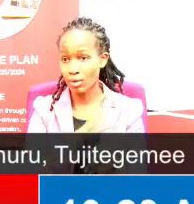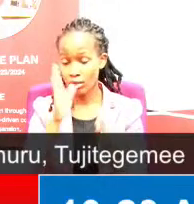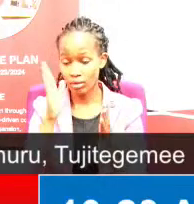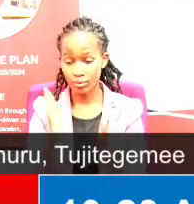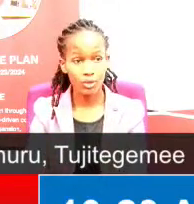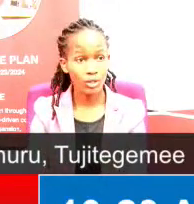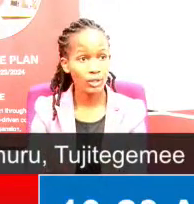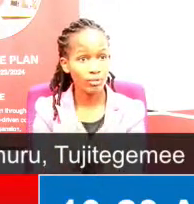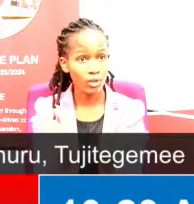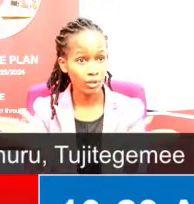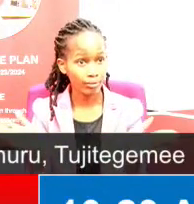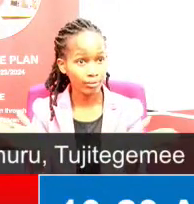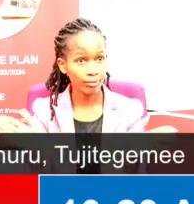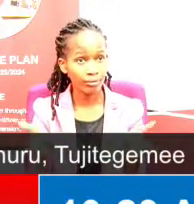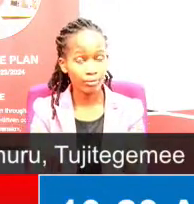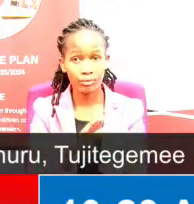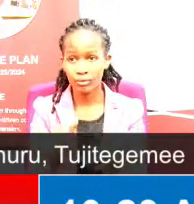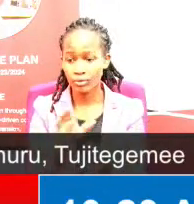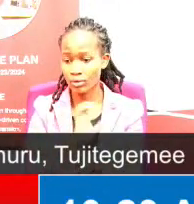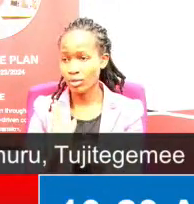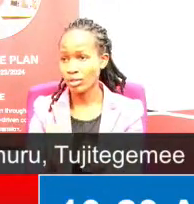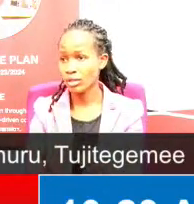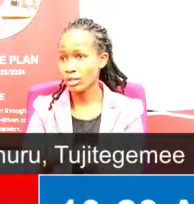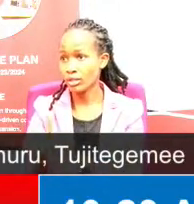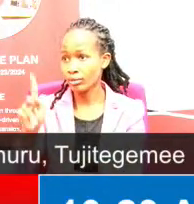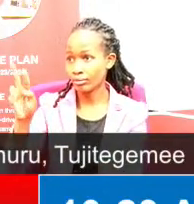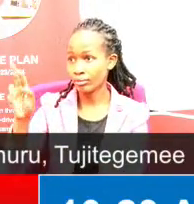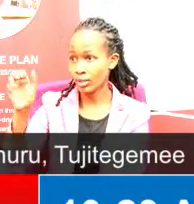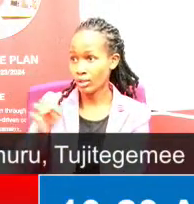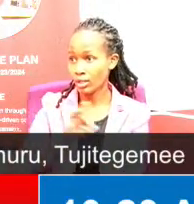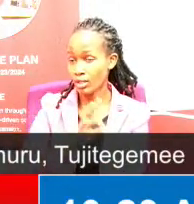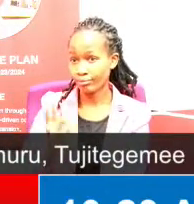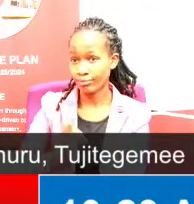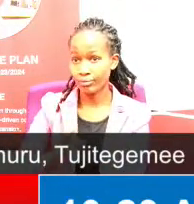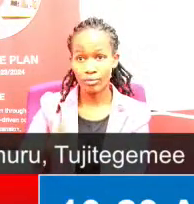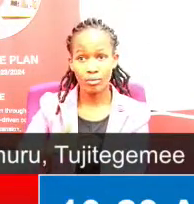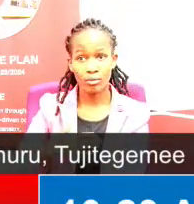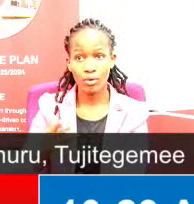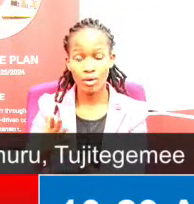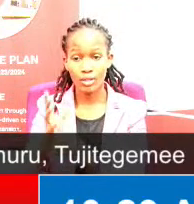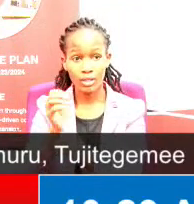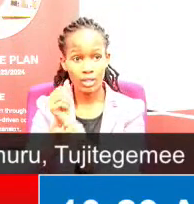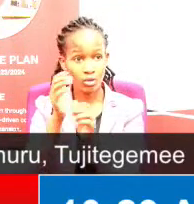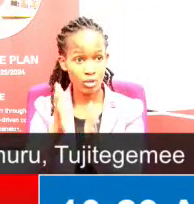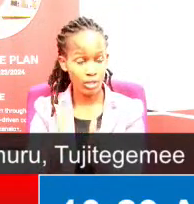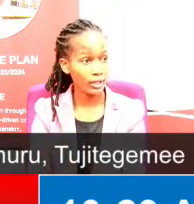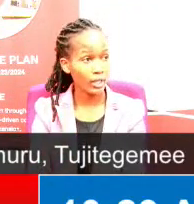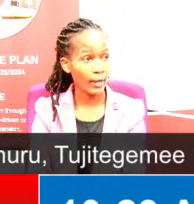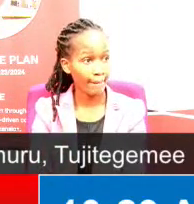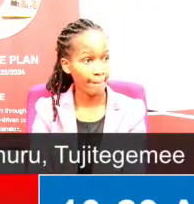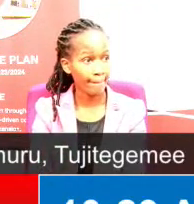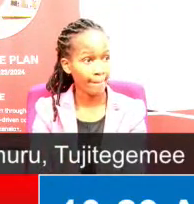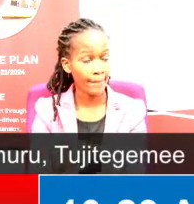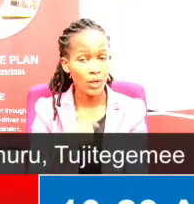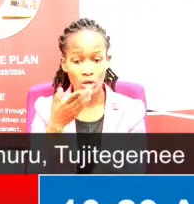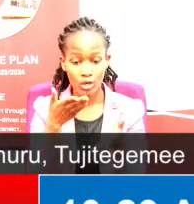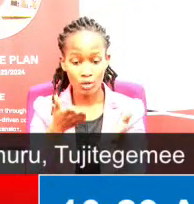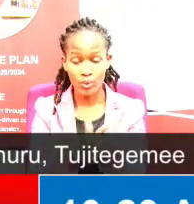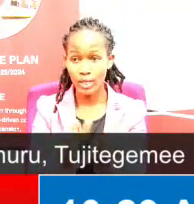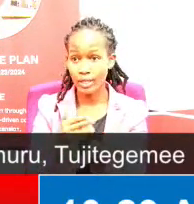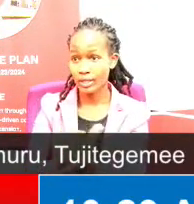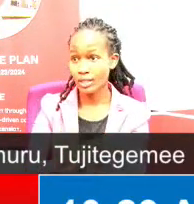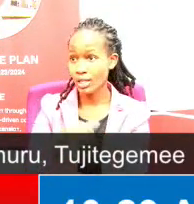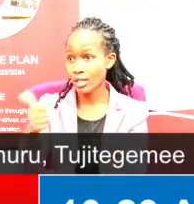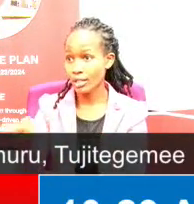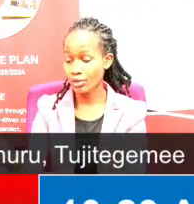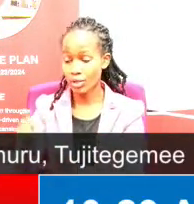General, commissioners and other KRA staff, our stakeholders, those ones who are here with us